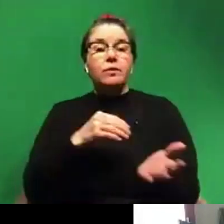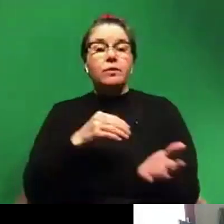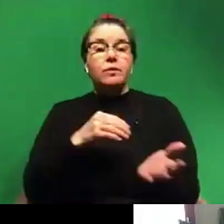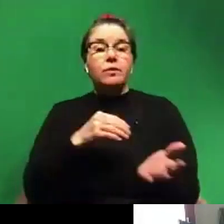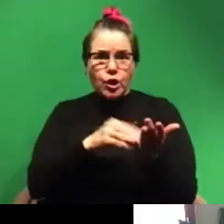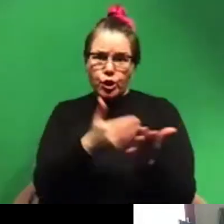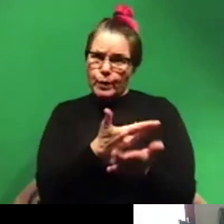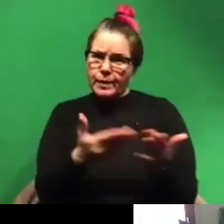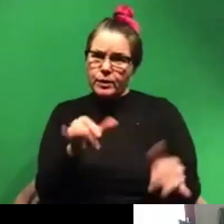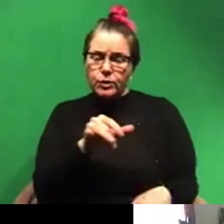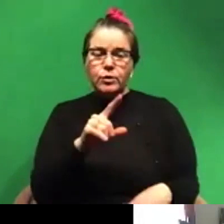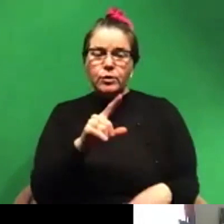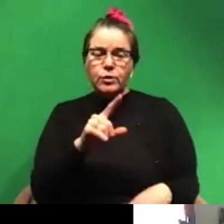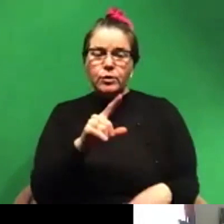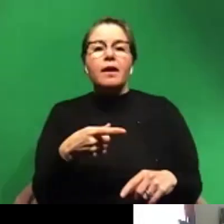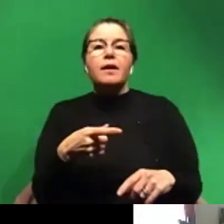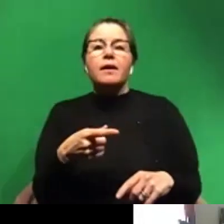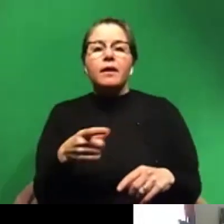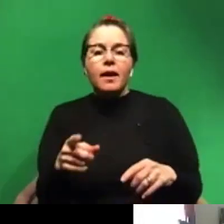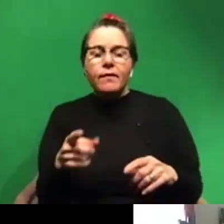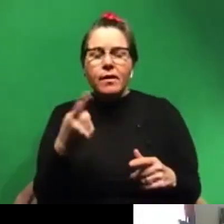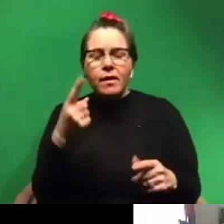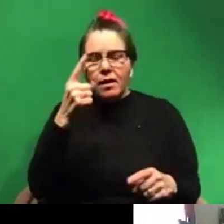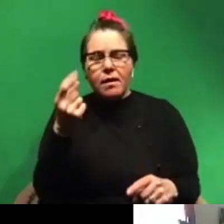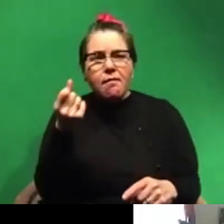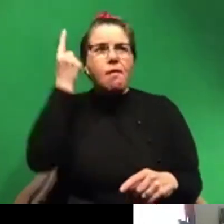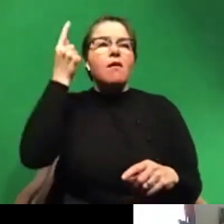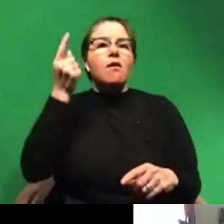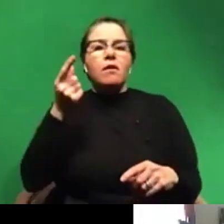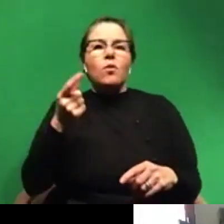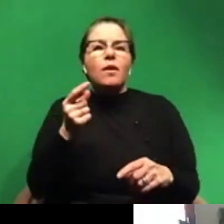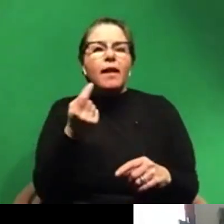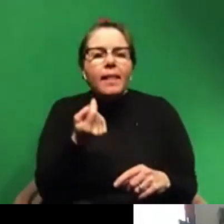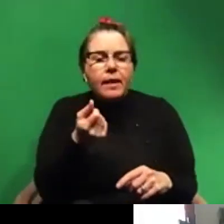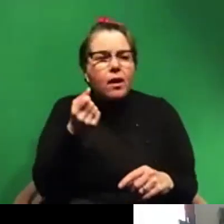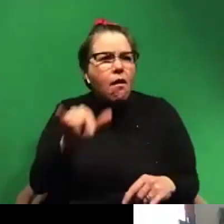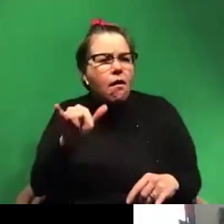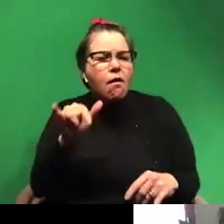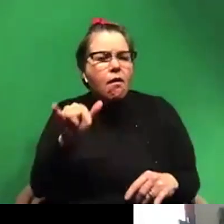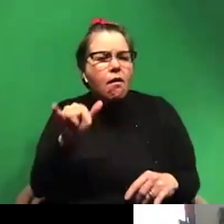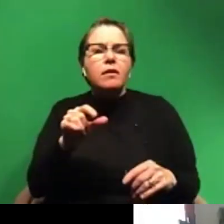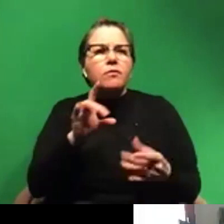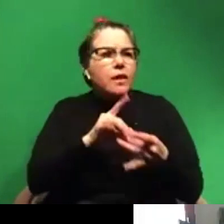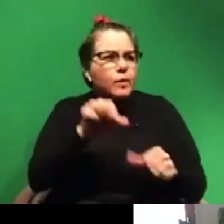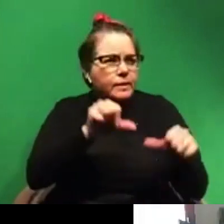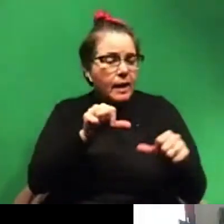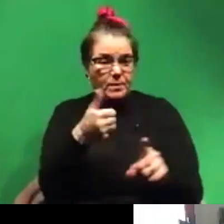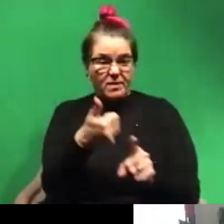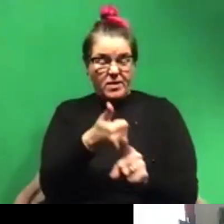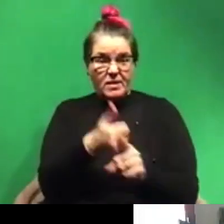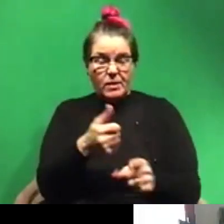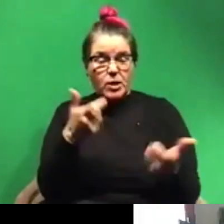when they come through with a big breakthrough, or even when they have a small breakthrough to maybe the science world, but to them, it's like this